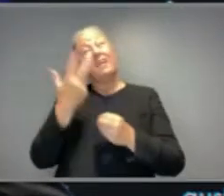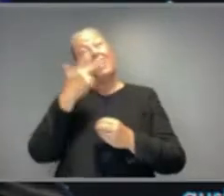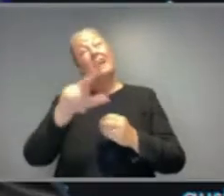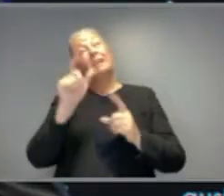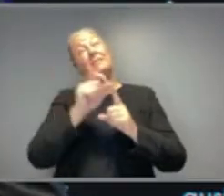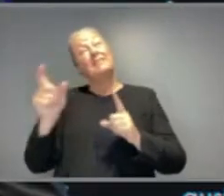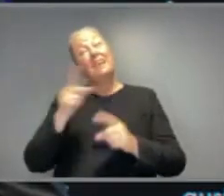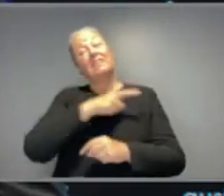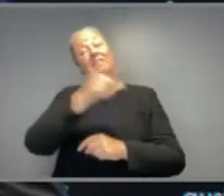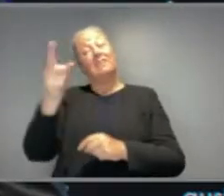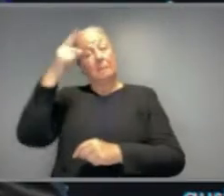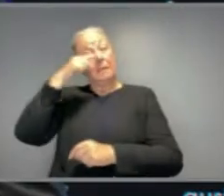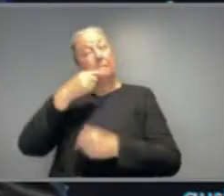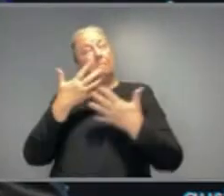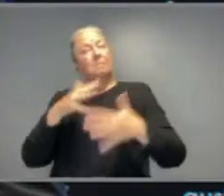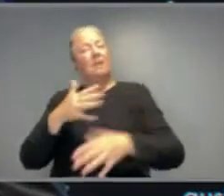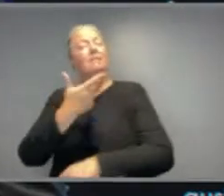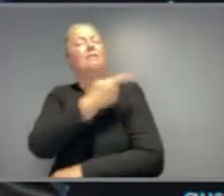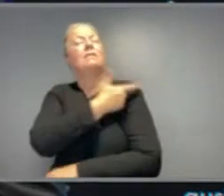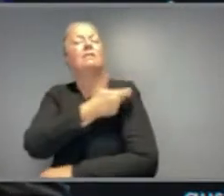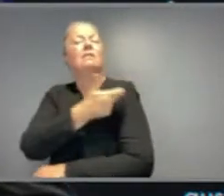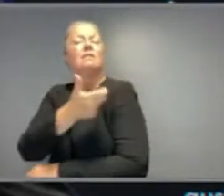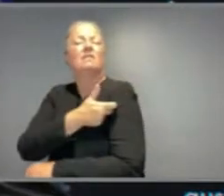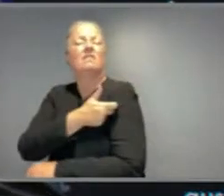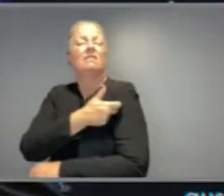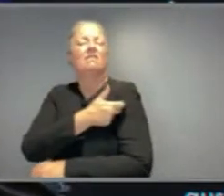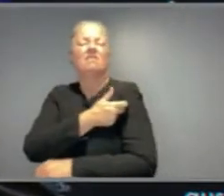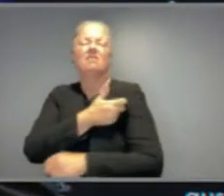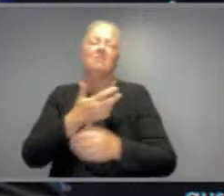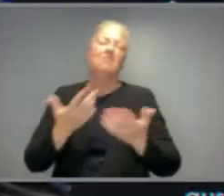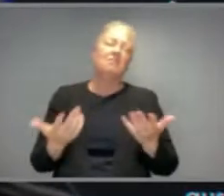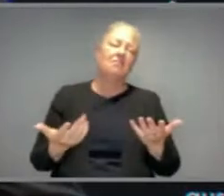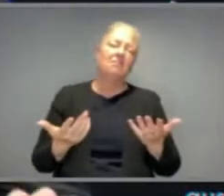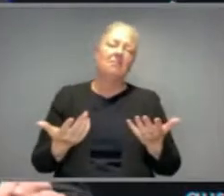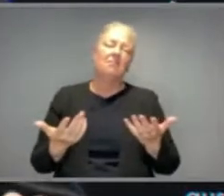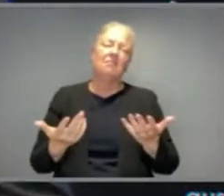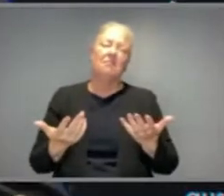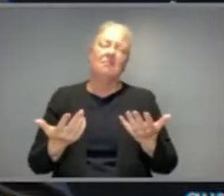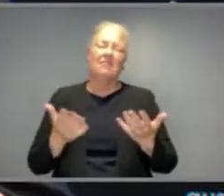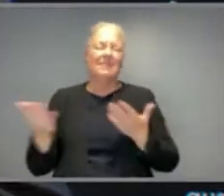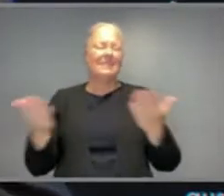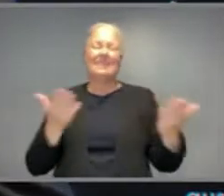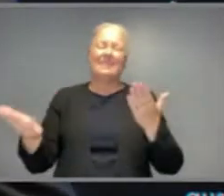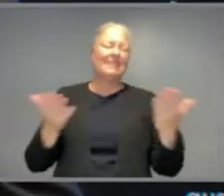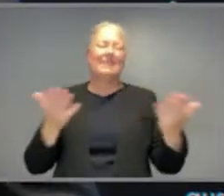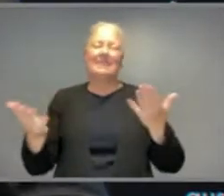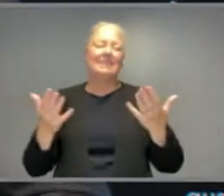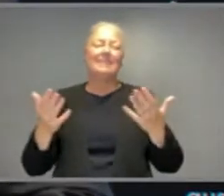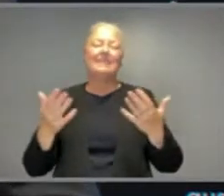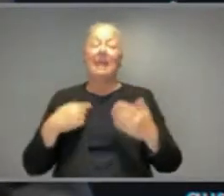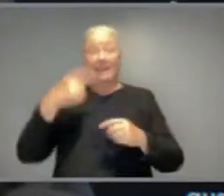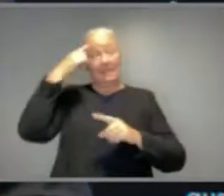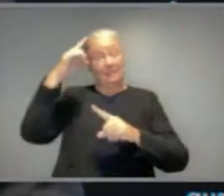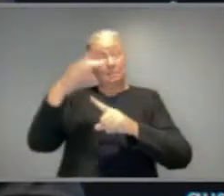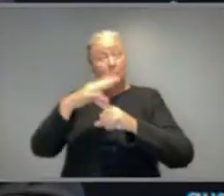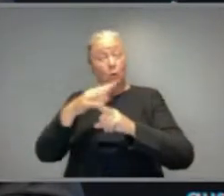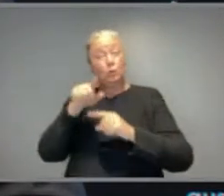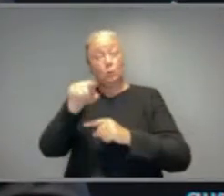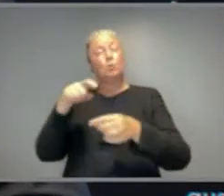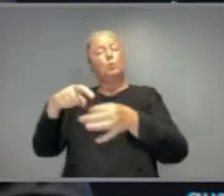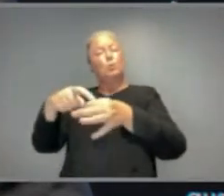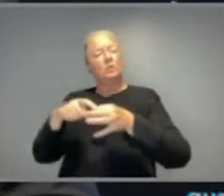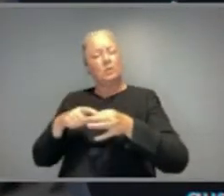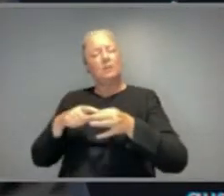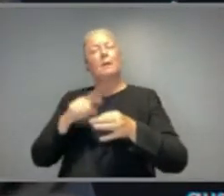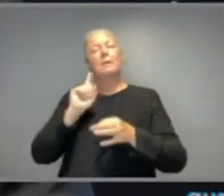or indeed the other figures you have there at 70%, is obviously very different. So I think it's a very important question, Andrew, to get that in context, that